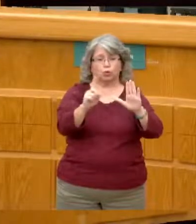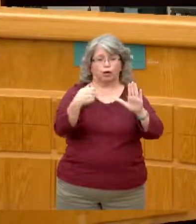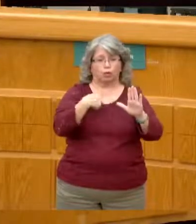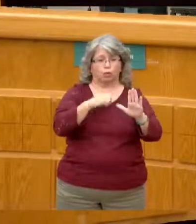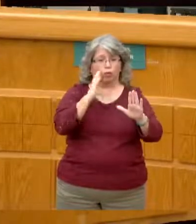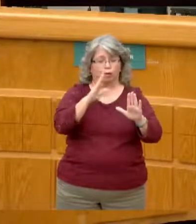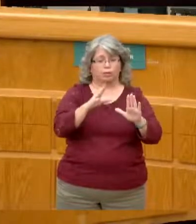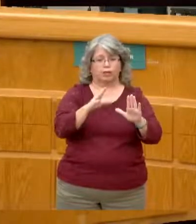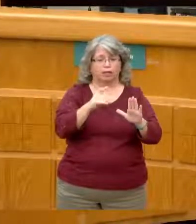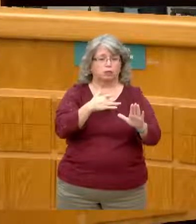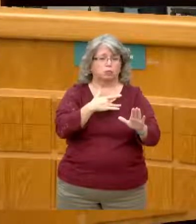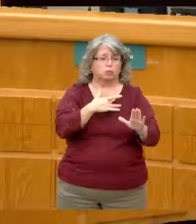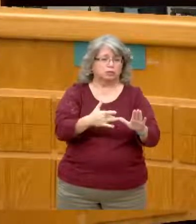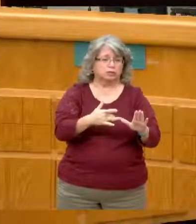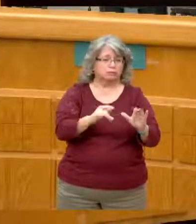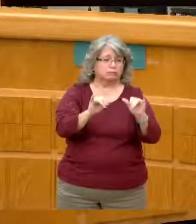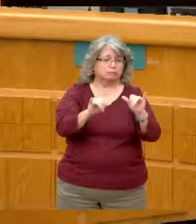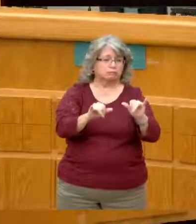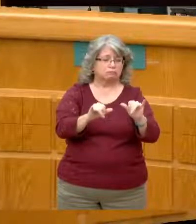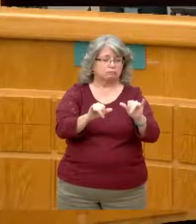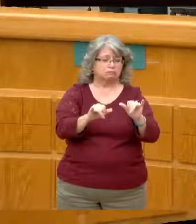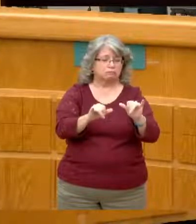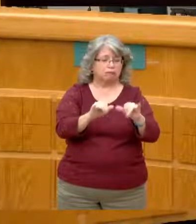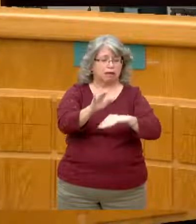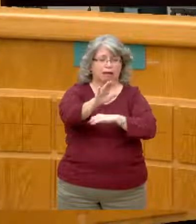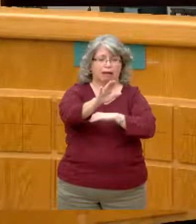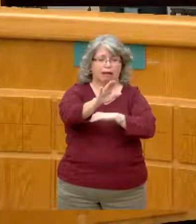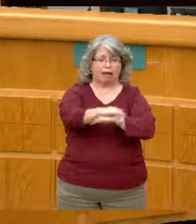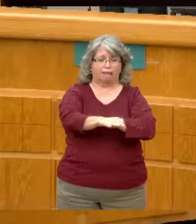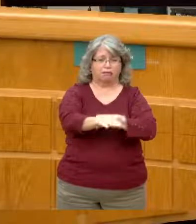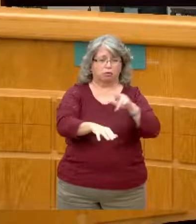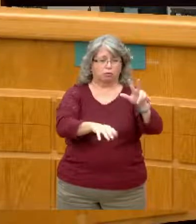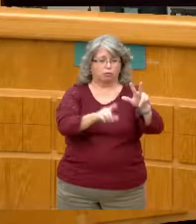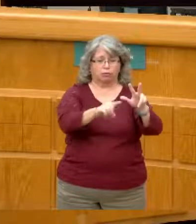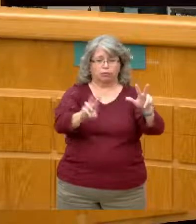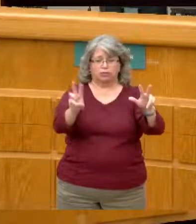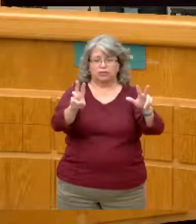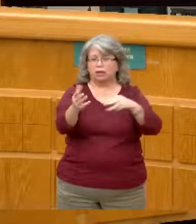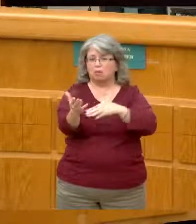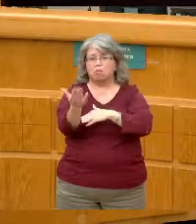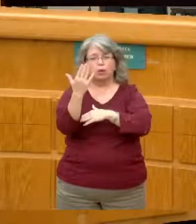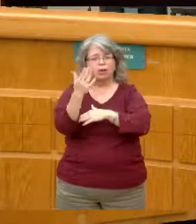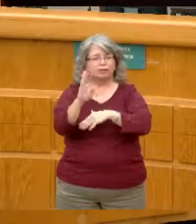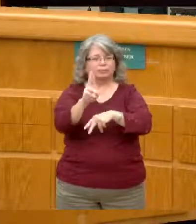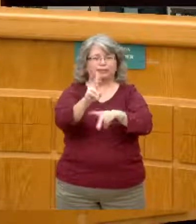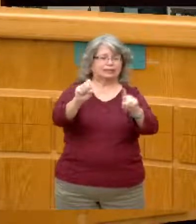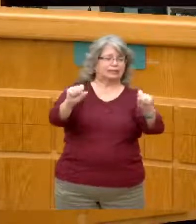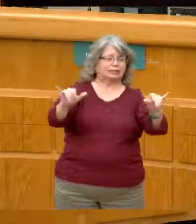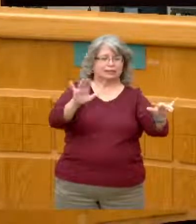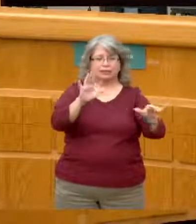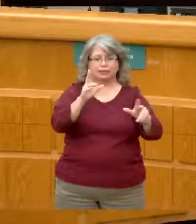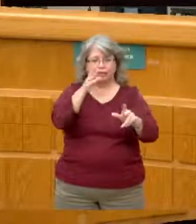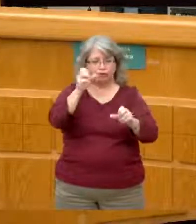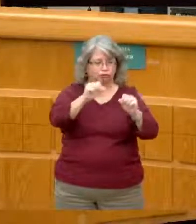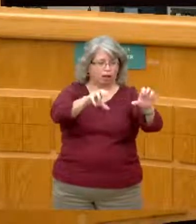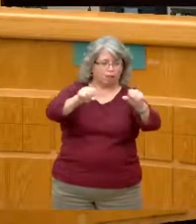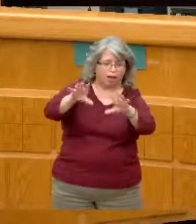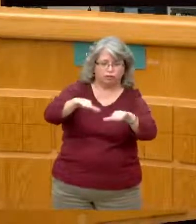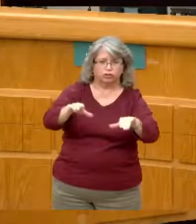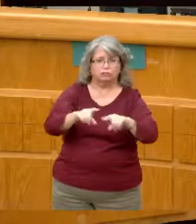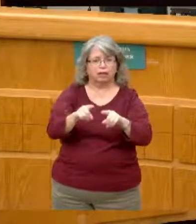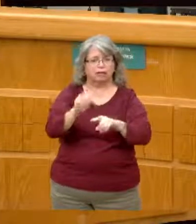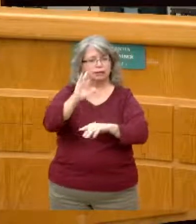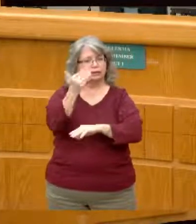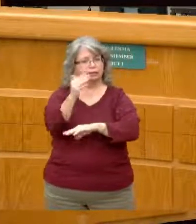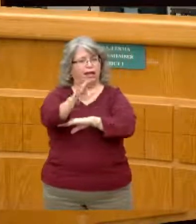we're staying there only from 3 to 6 in the afternoon. The mornings seem to be too busy with parents dropping off the children, but in the afternoon, the